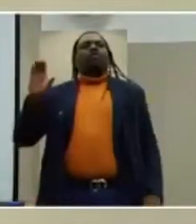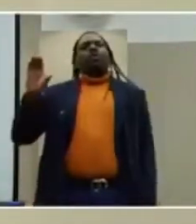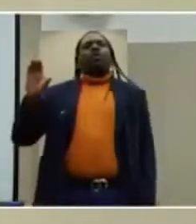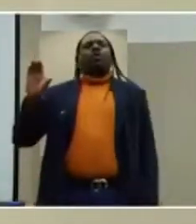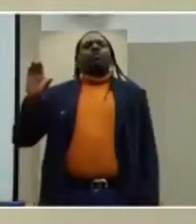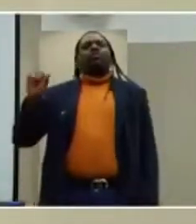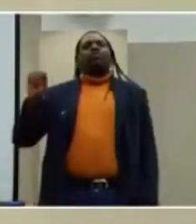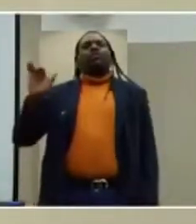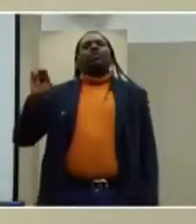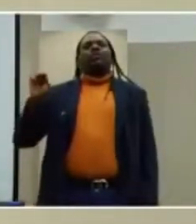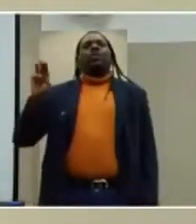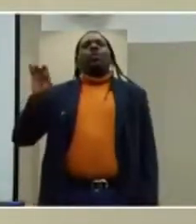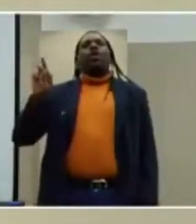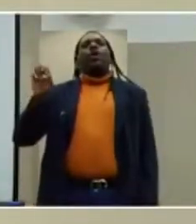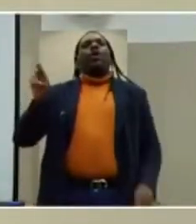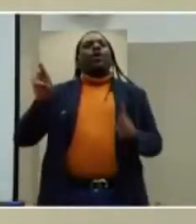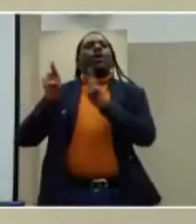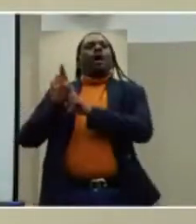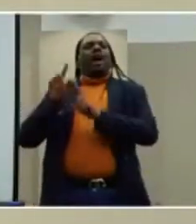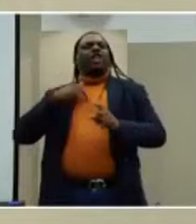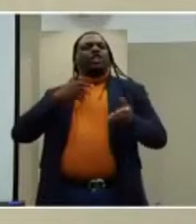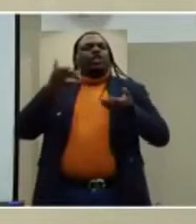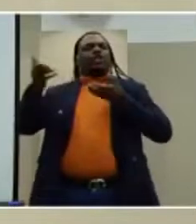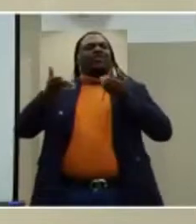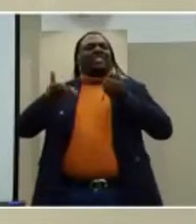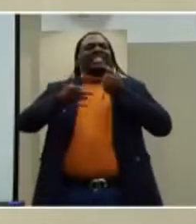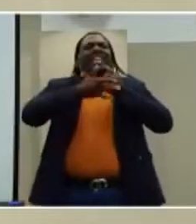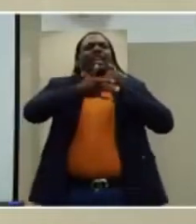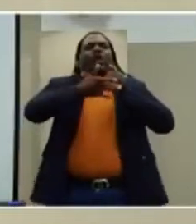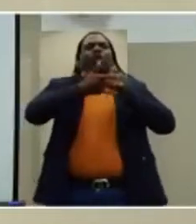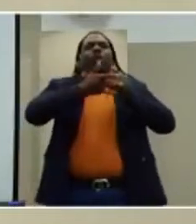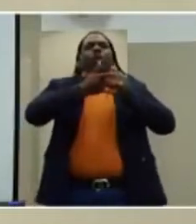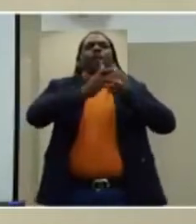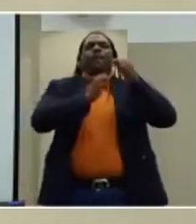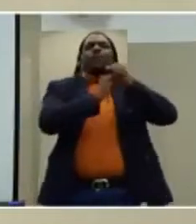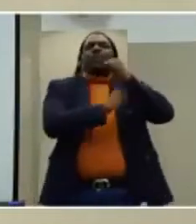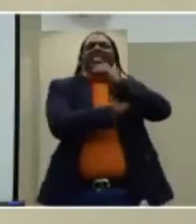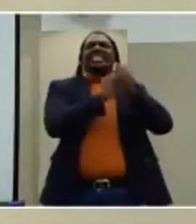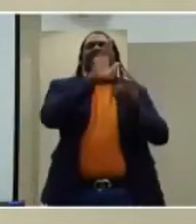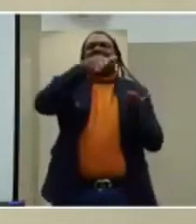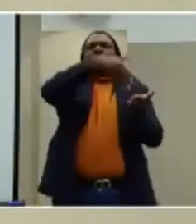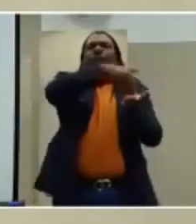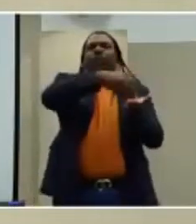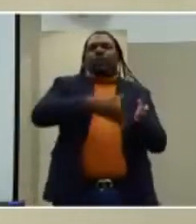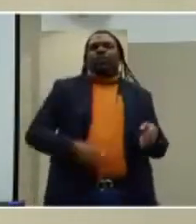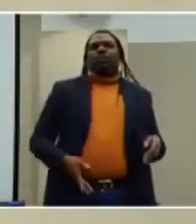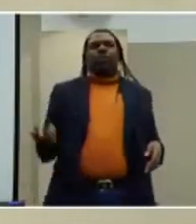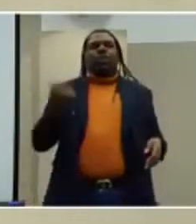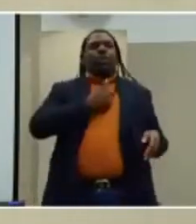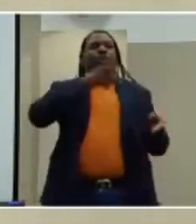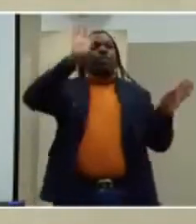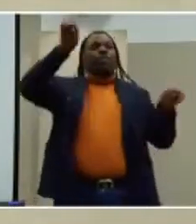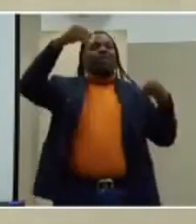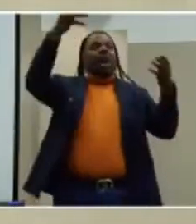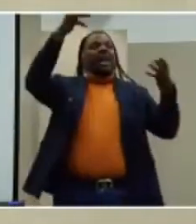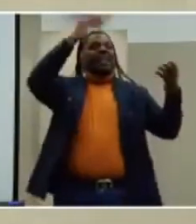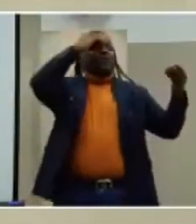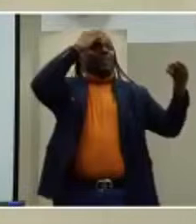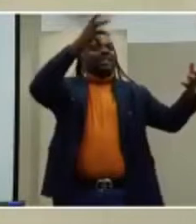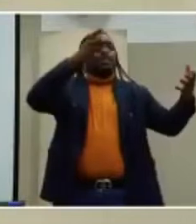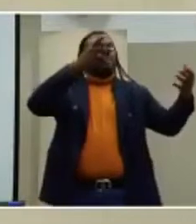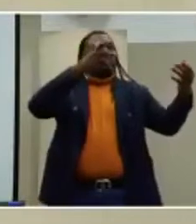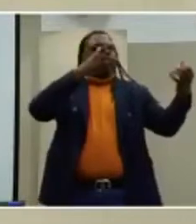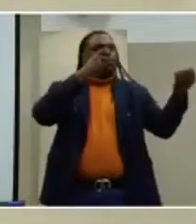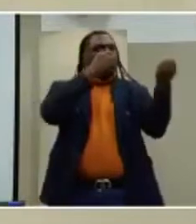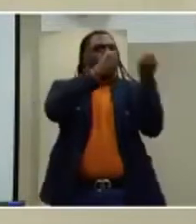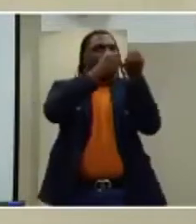director of the Maryland Bridges Technical Assistance Center. We provide information, support, and